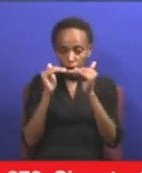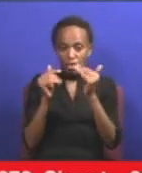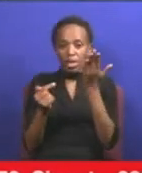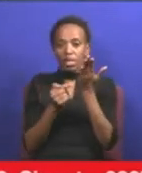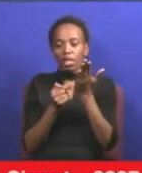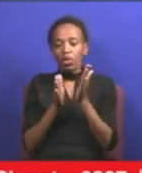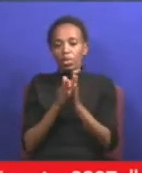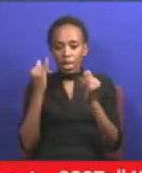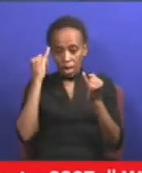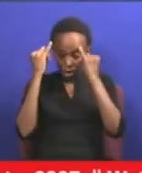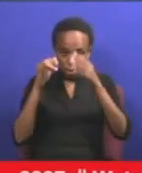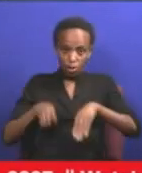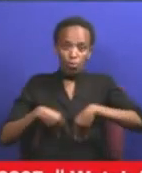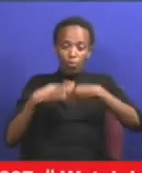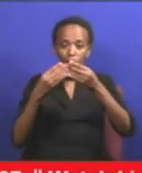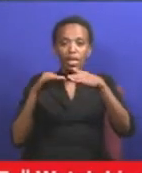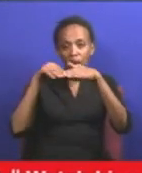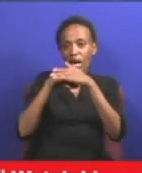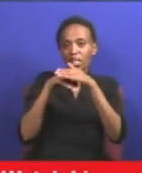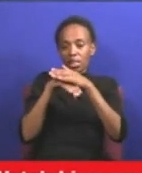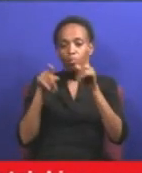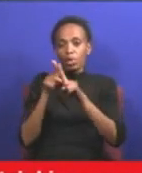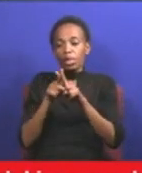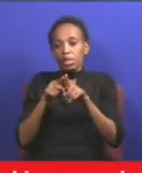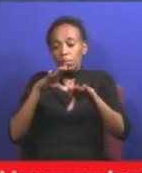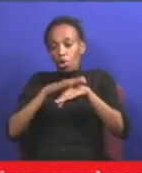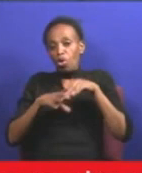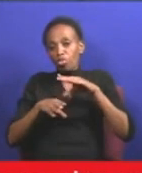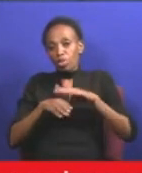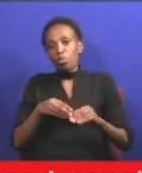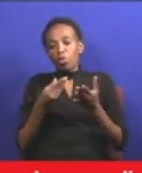and innovation to provide accessible and convenient